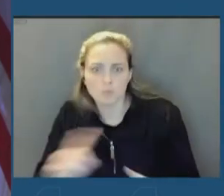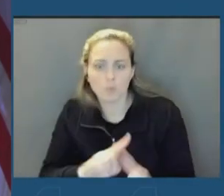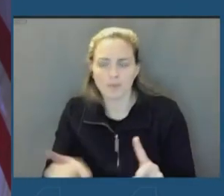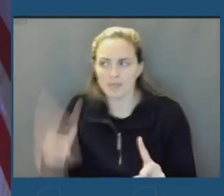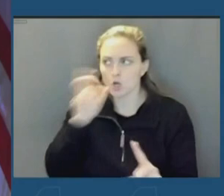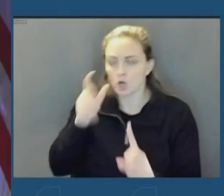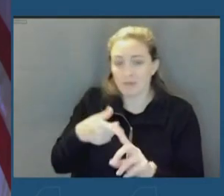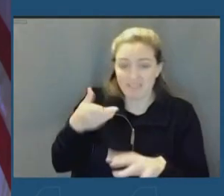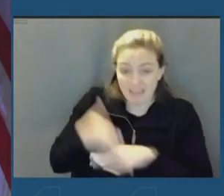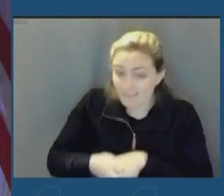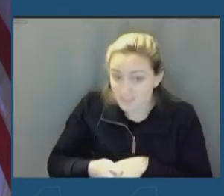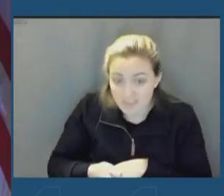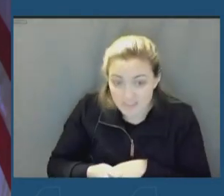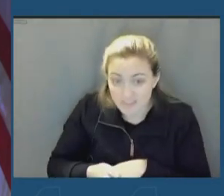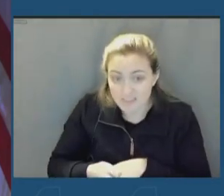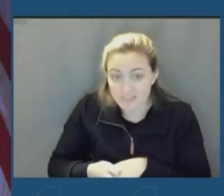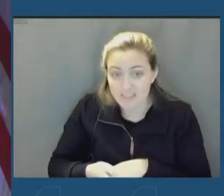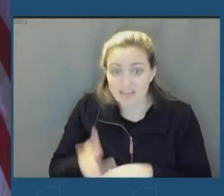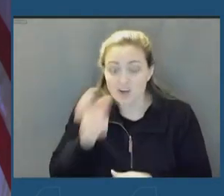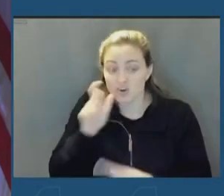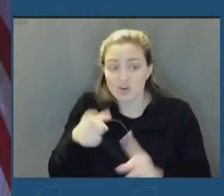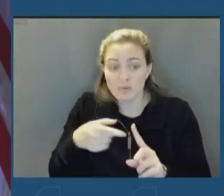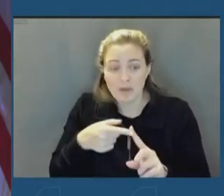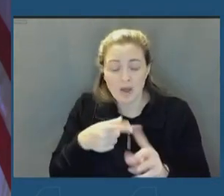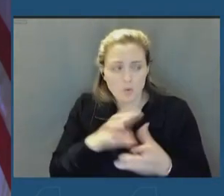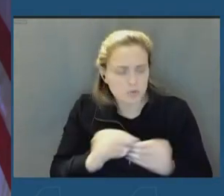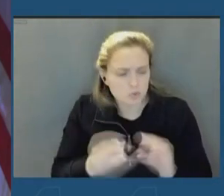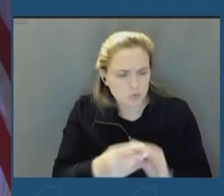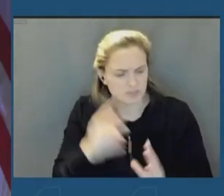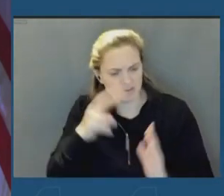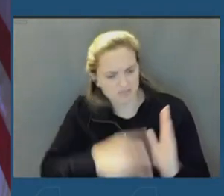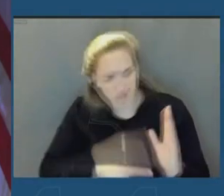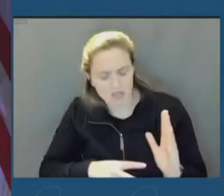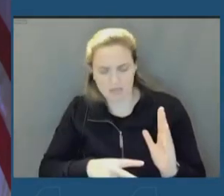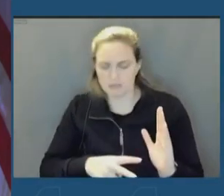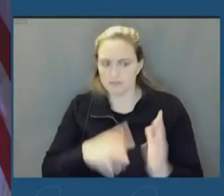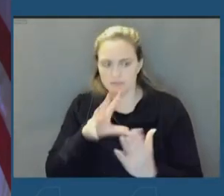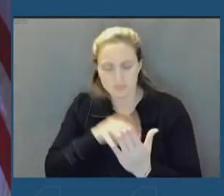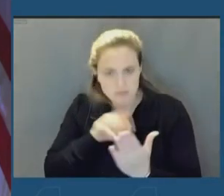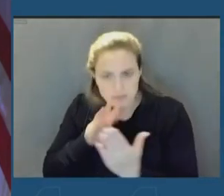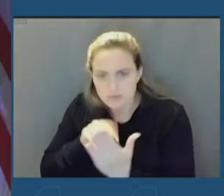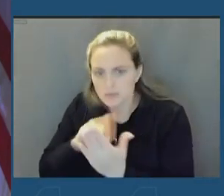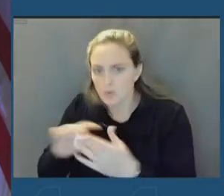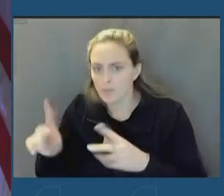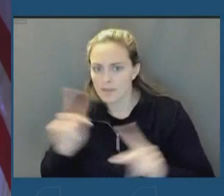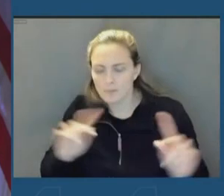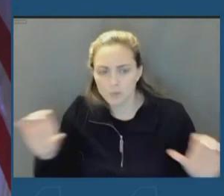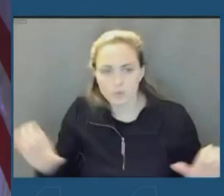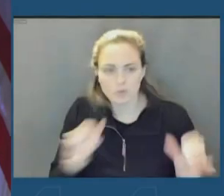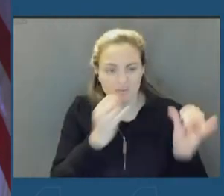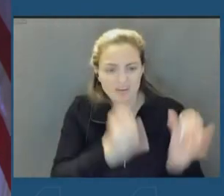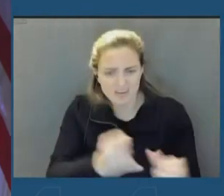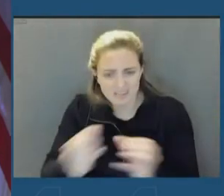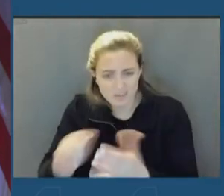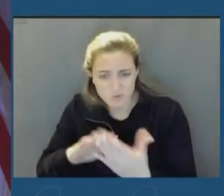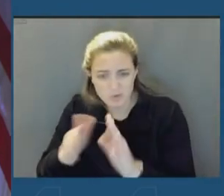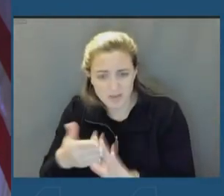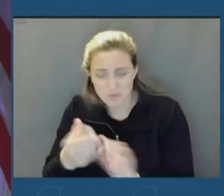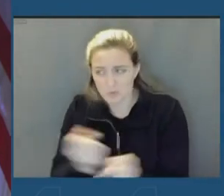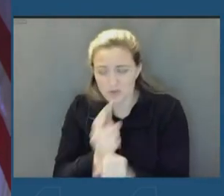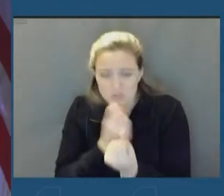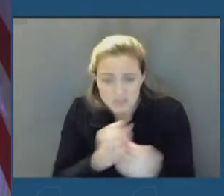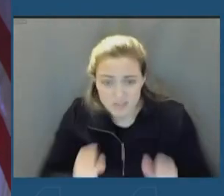it afterwards. And I heard about these stories, I read about them, and I found out about what people were doing in their individual neighborhoods just to save